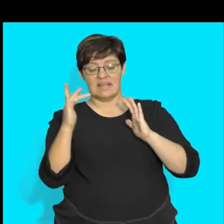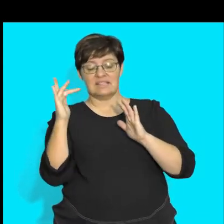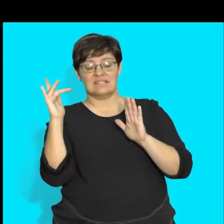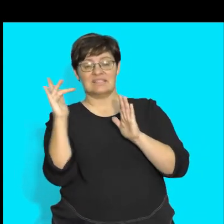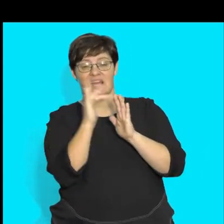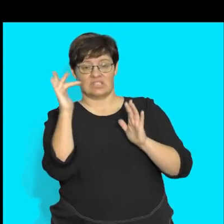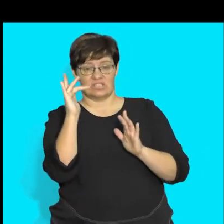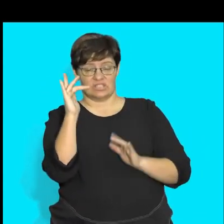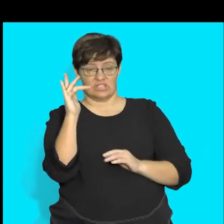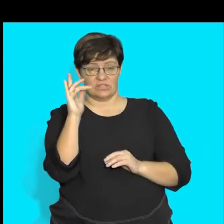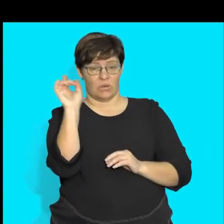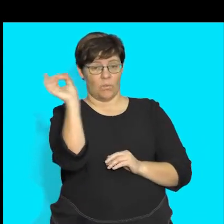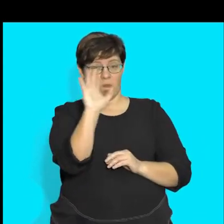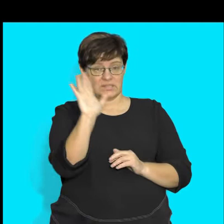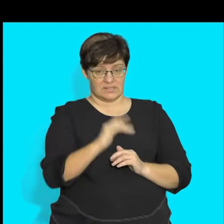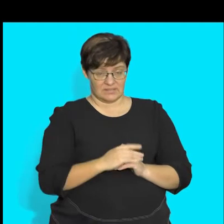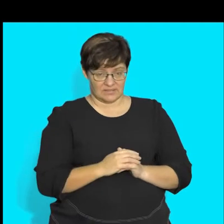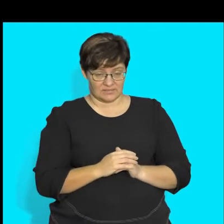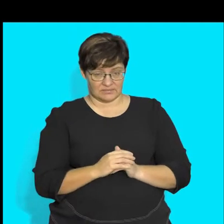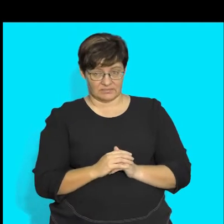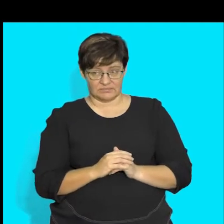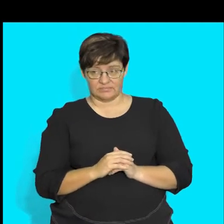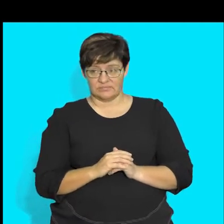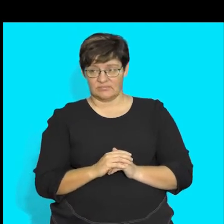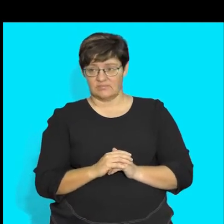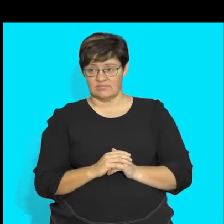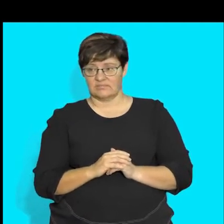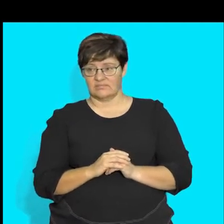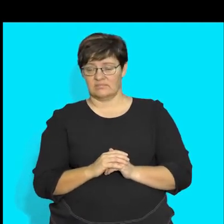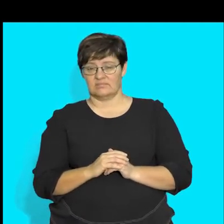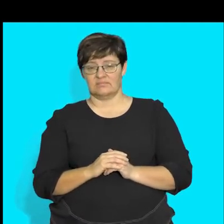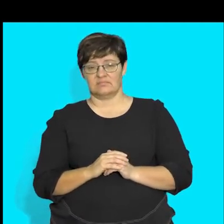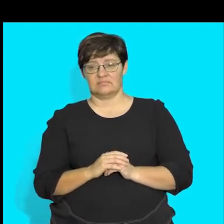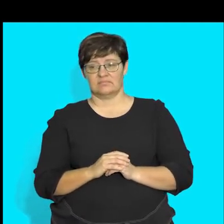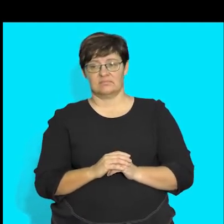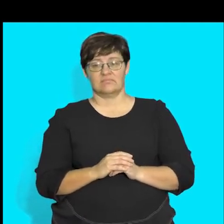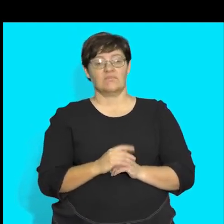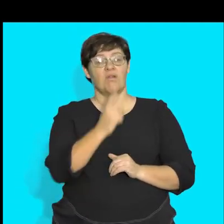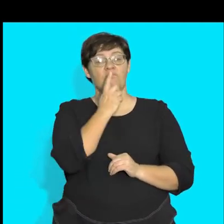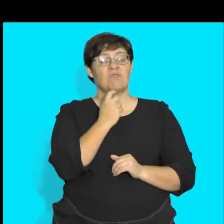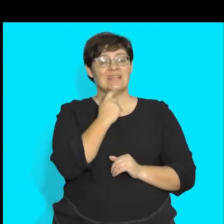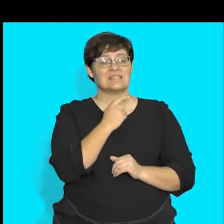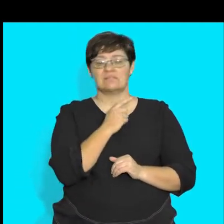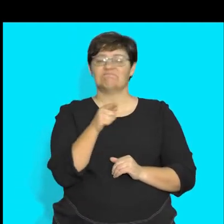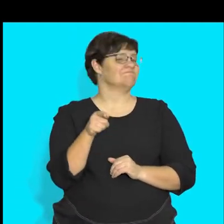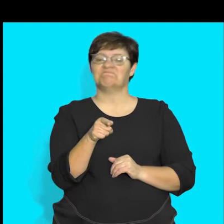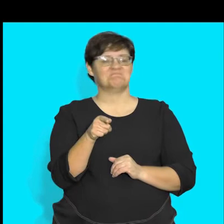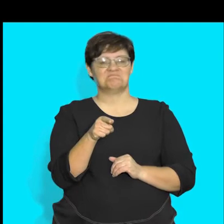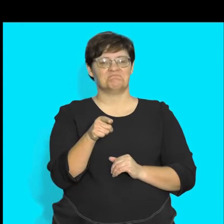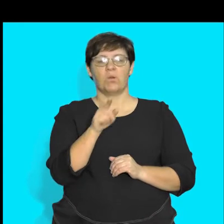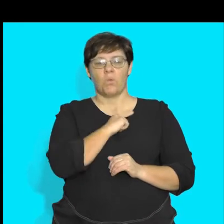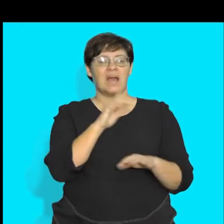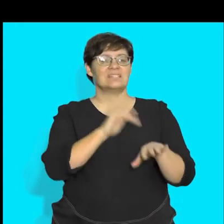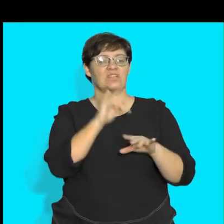of a circle at only one place. And so this here, the red line, is not a